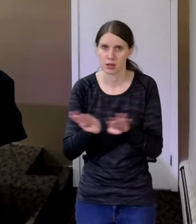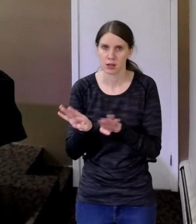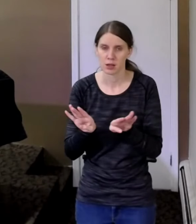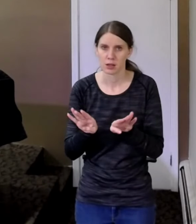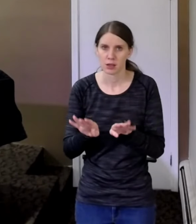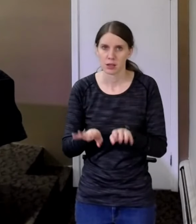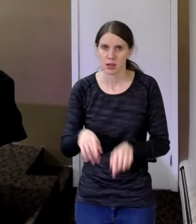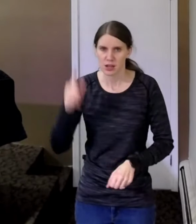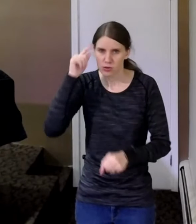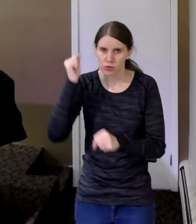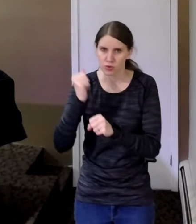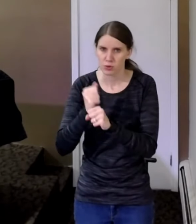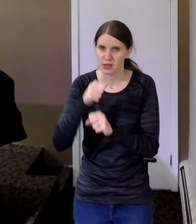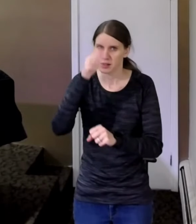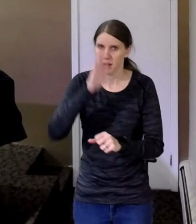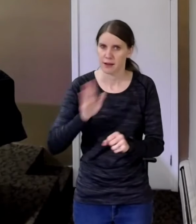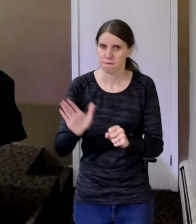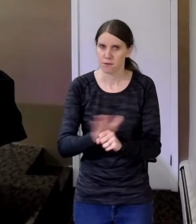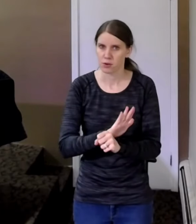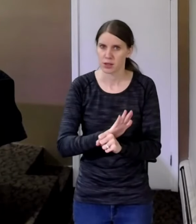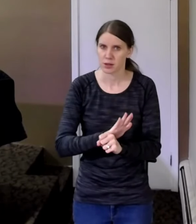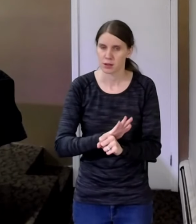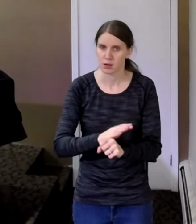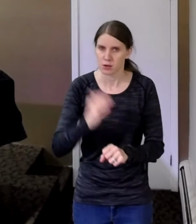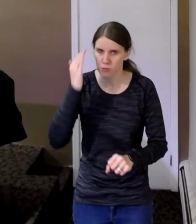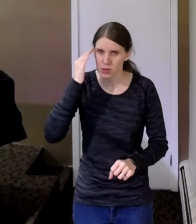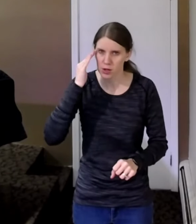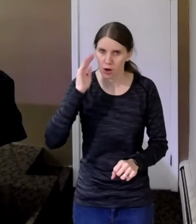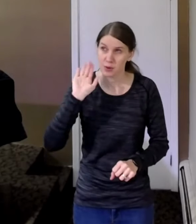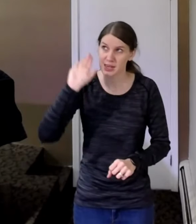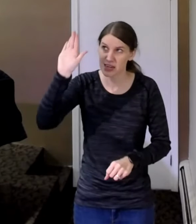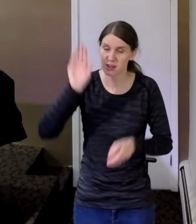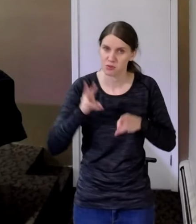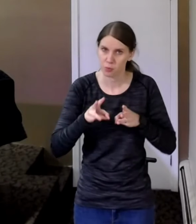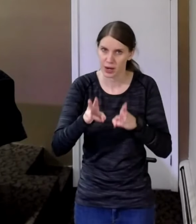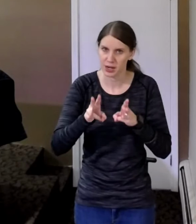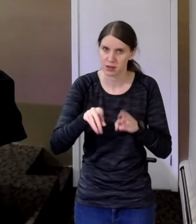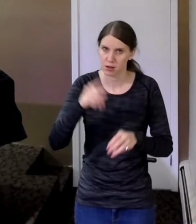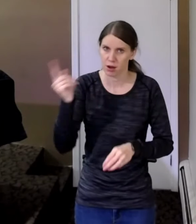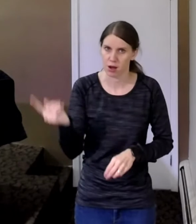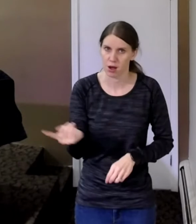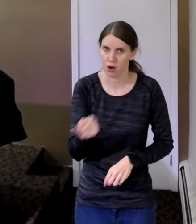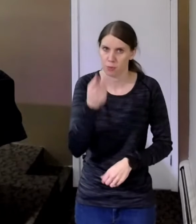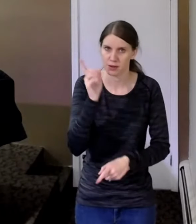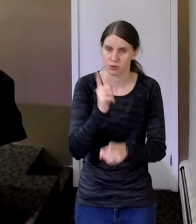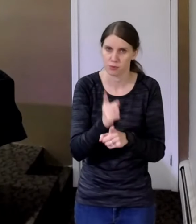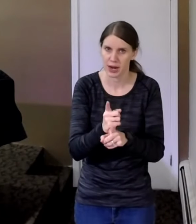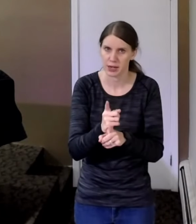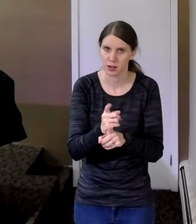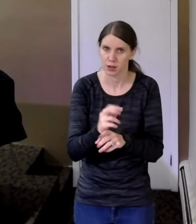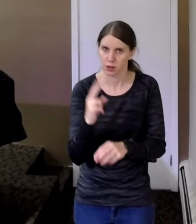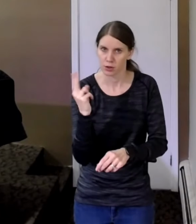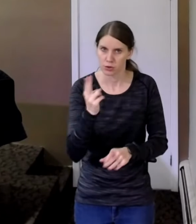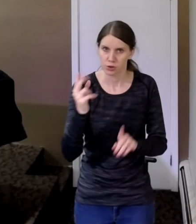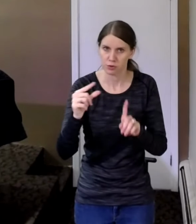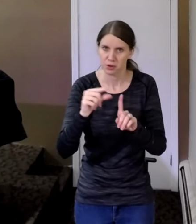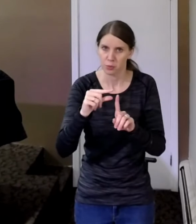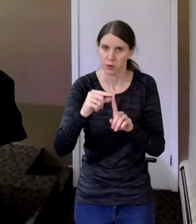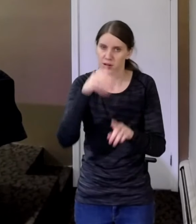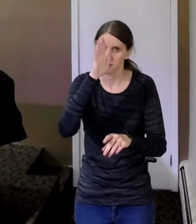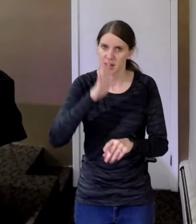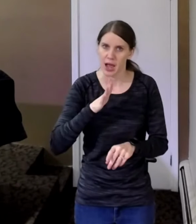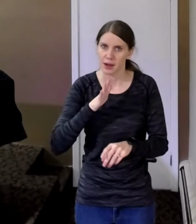so thoroughly that we know His way is always the right way. And then taking that Word of God